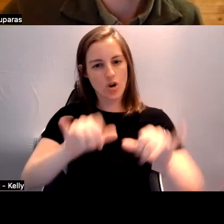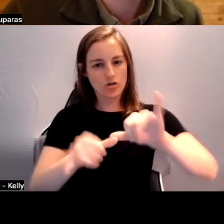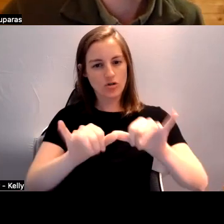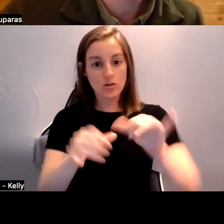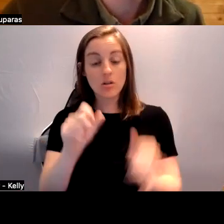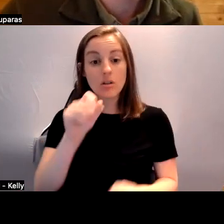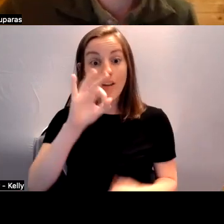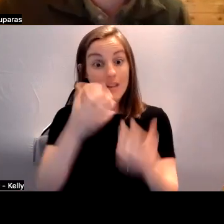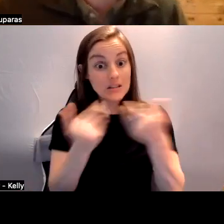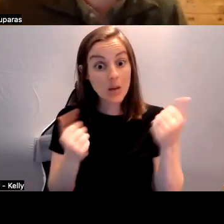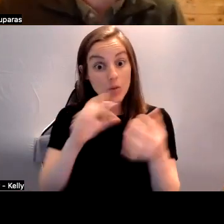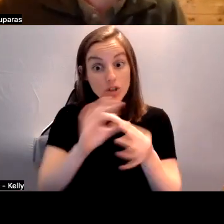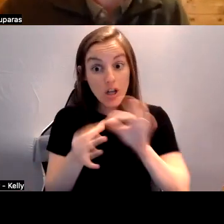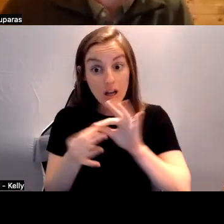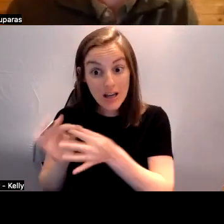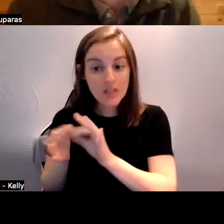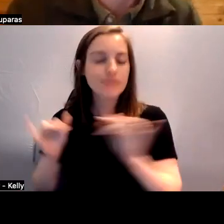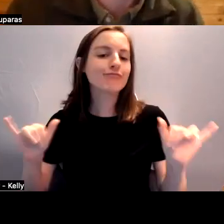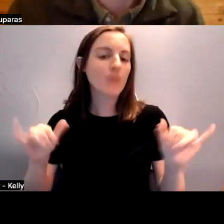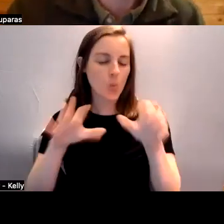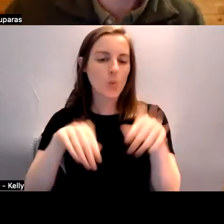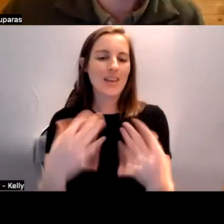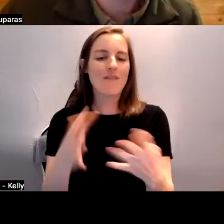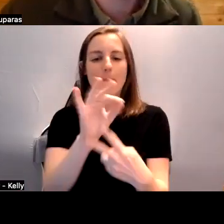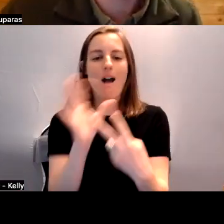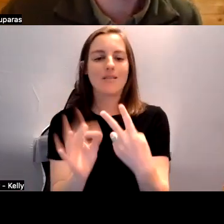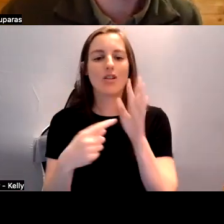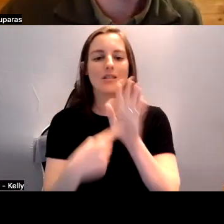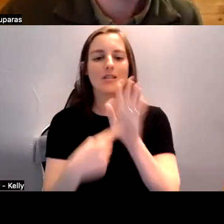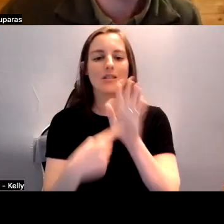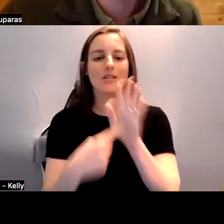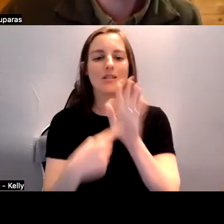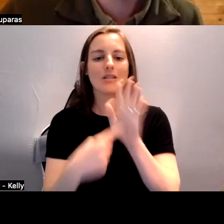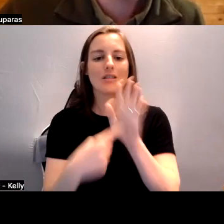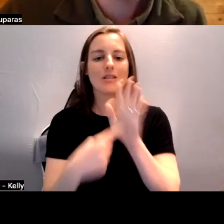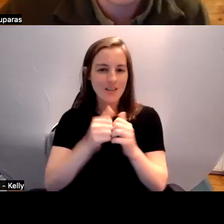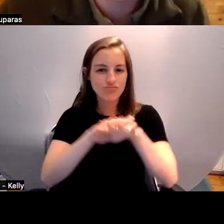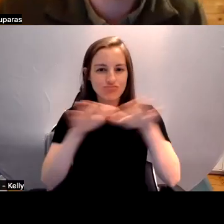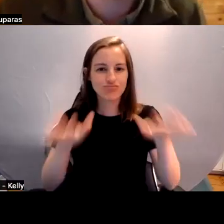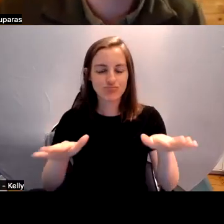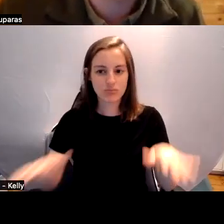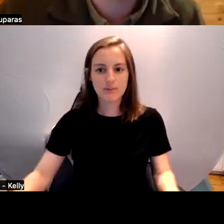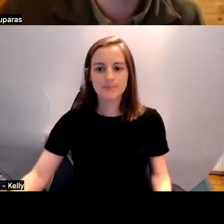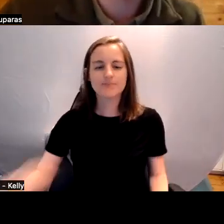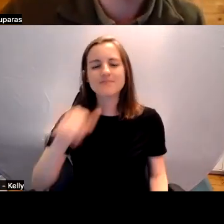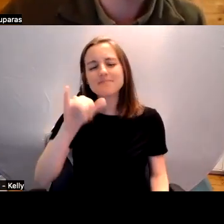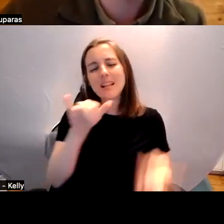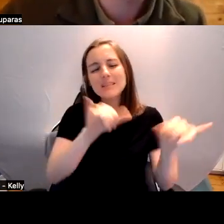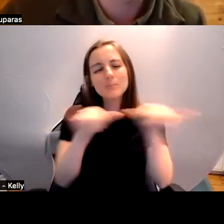different chains, then we just give a sort of binary indicator, say that these residues are in different chains. So this is similar to the